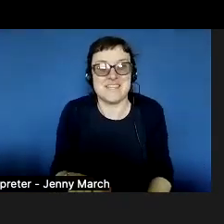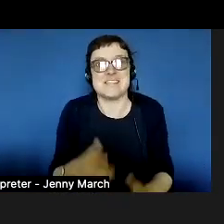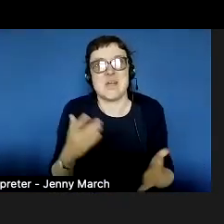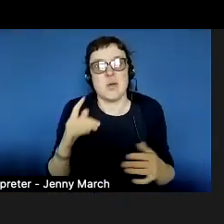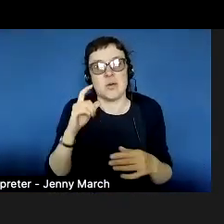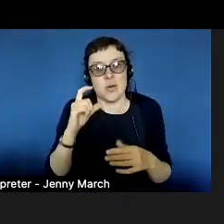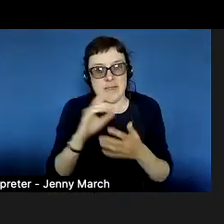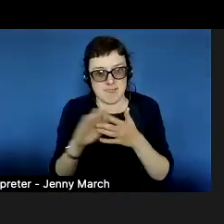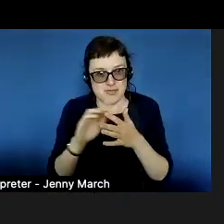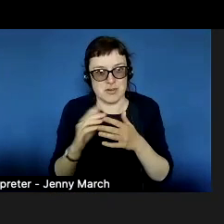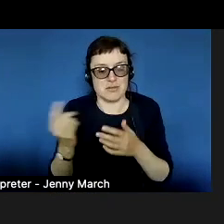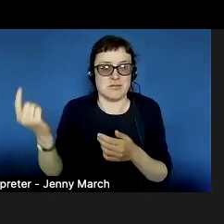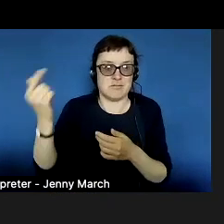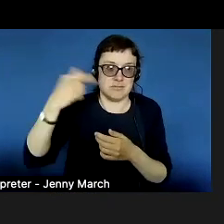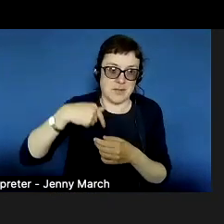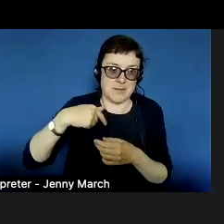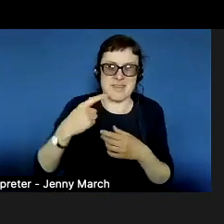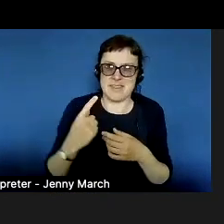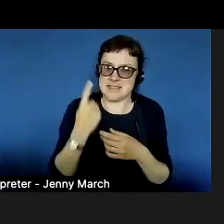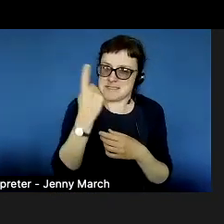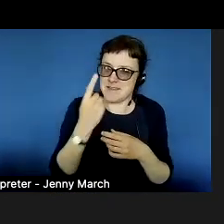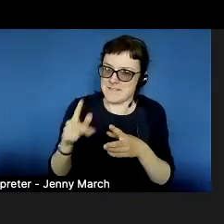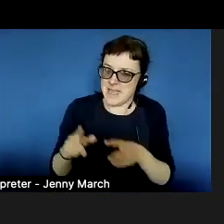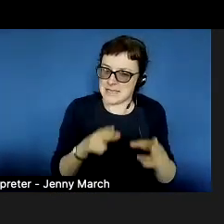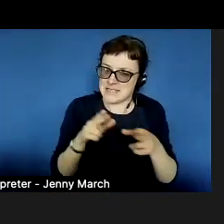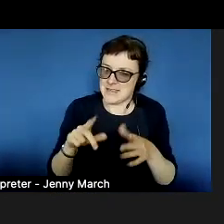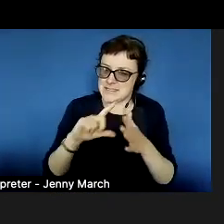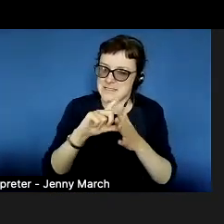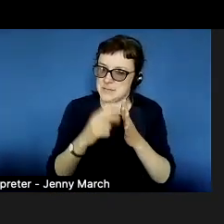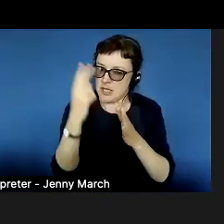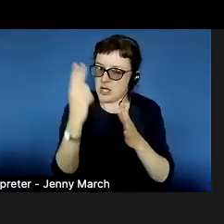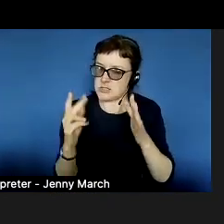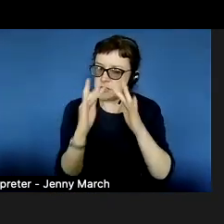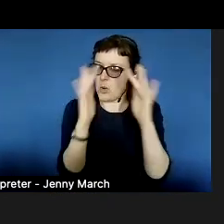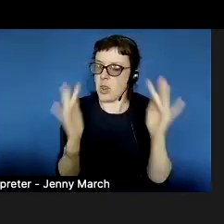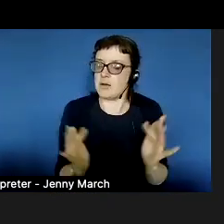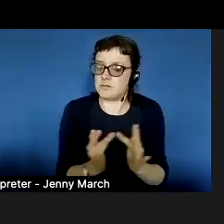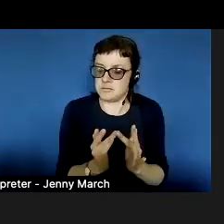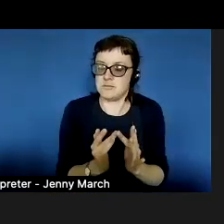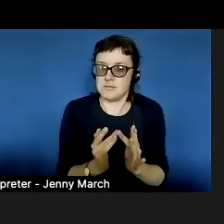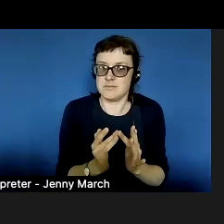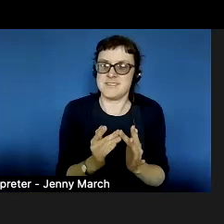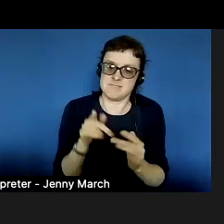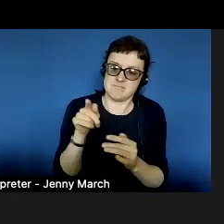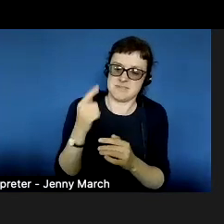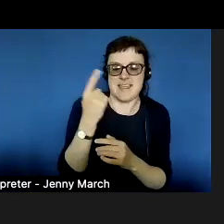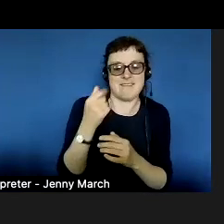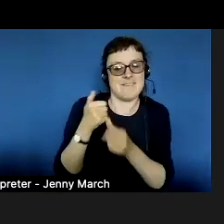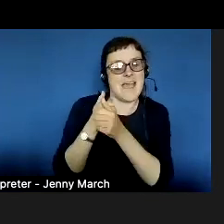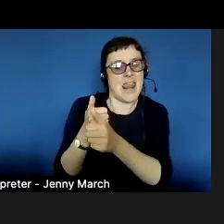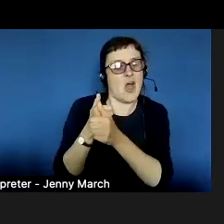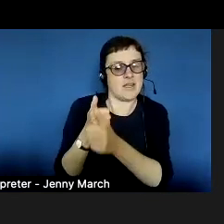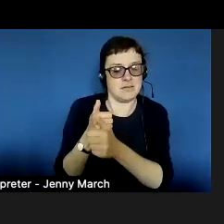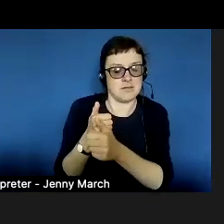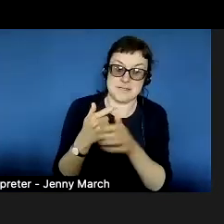in. He's the editor of Disability Arts Online, I think, and I put here an ally because we kind of showed